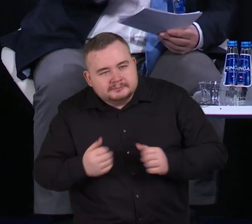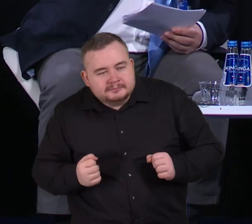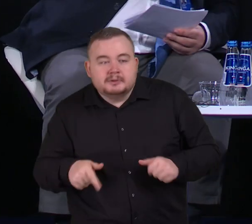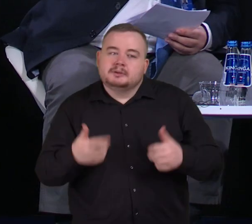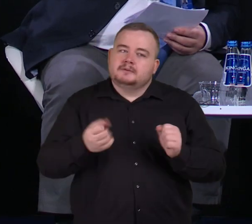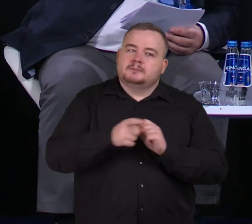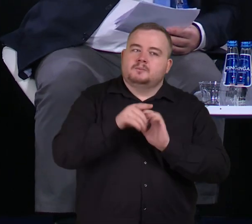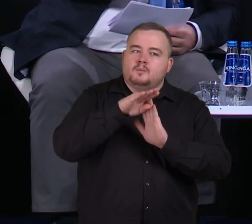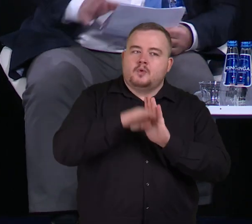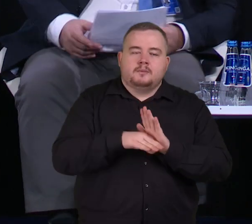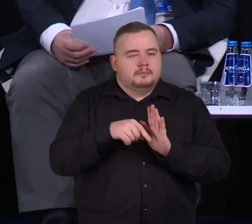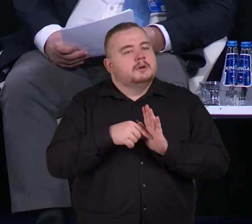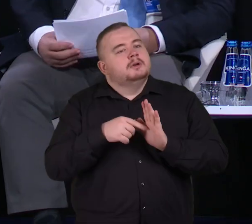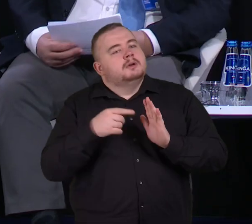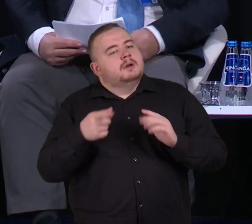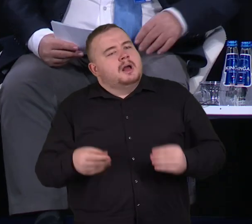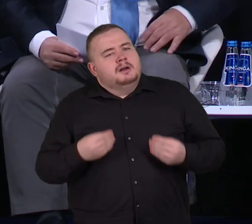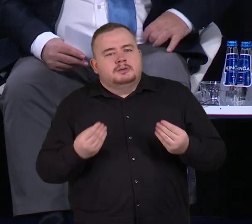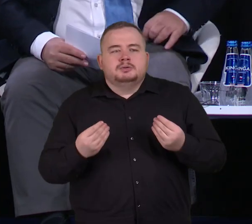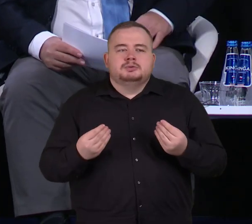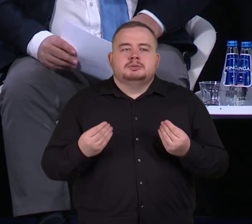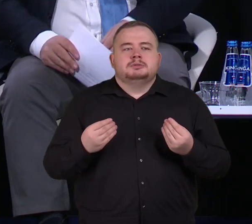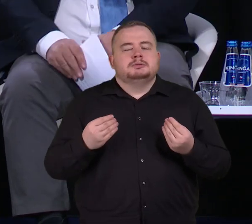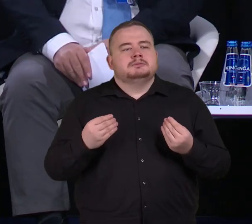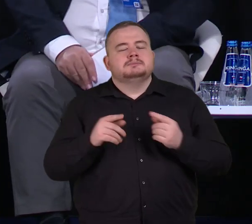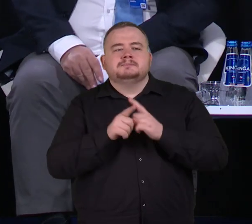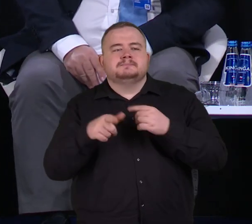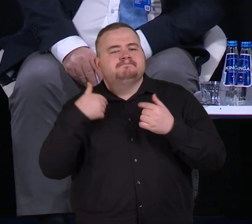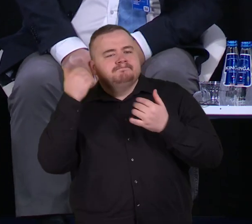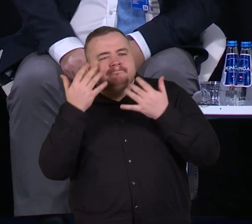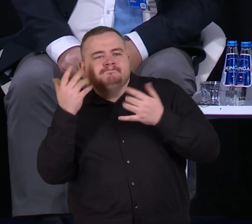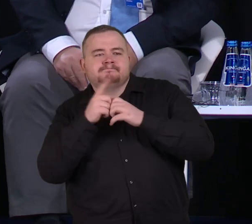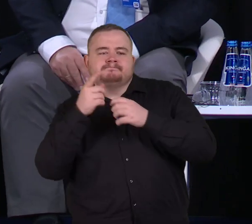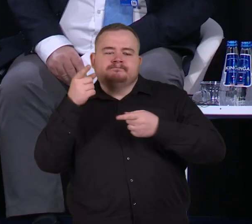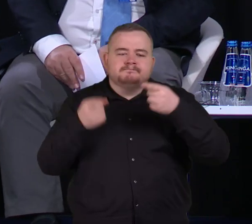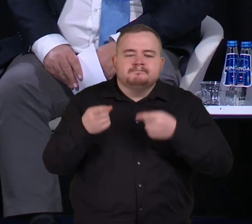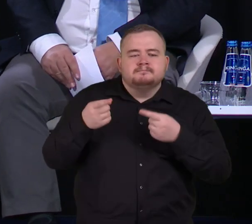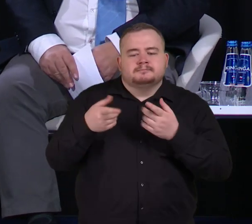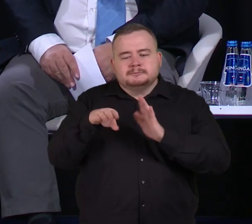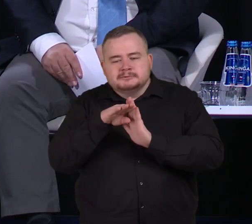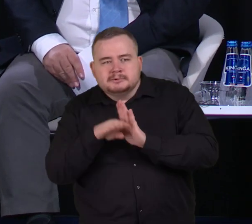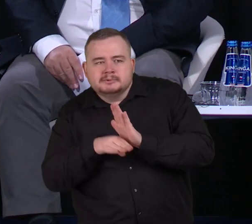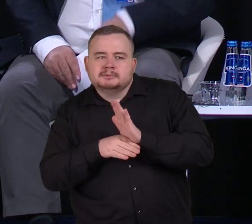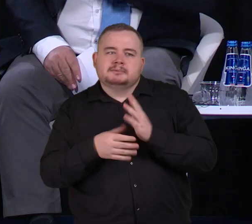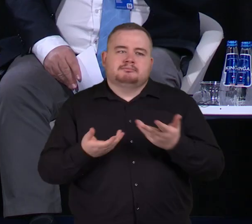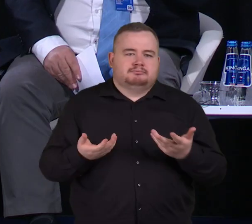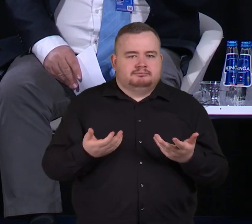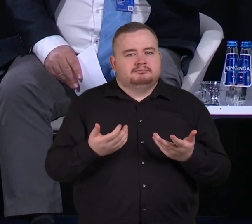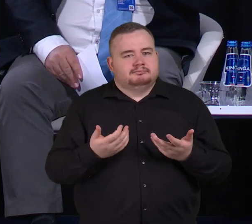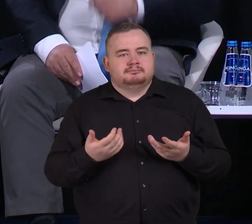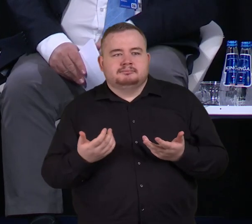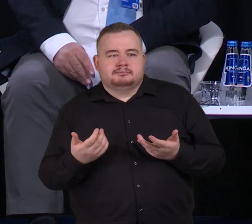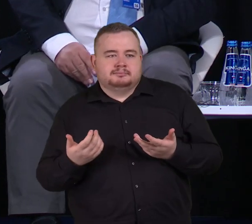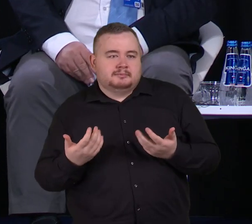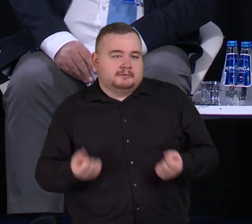bottom-down approach? So how you collaborate, how you elaborate the scope of the program, and what's your, let's say, experiences of collaboration with